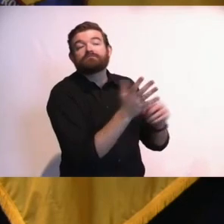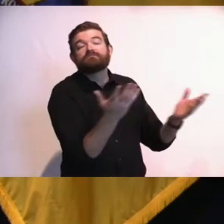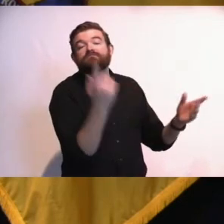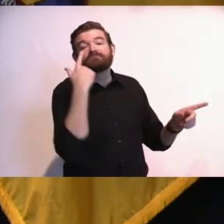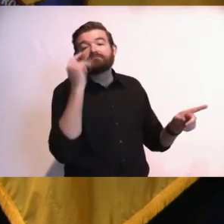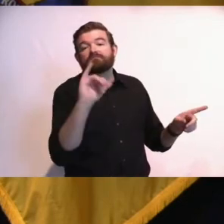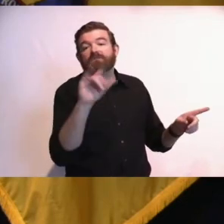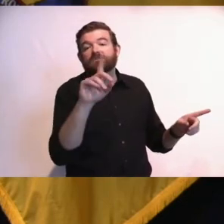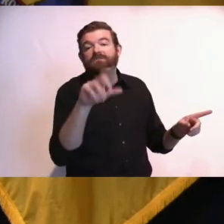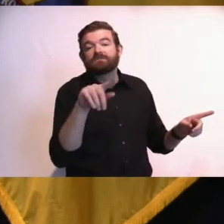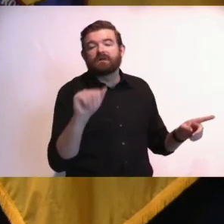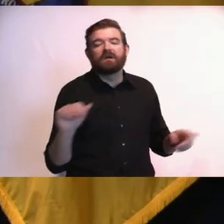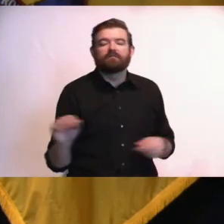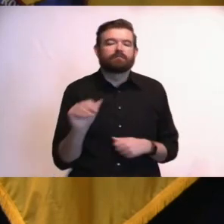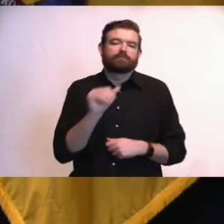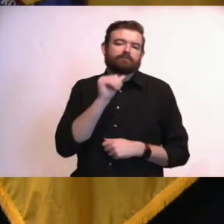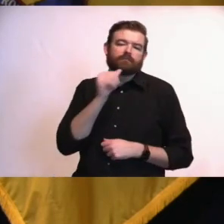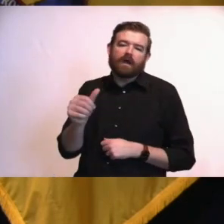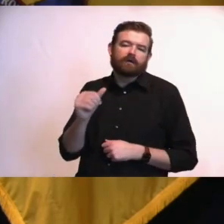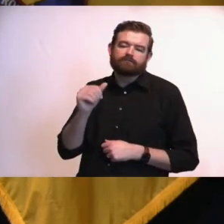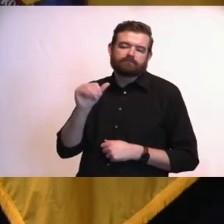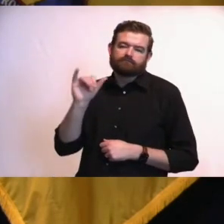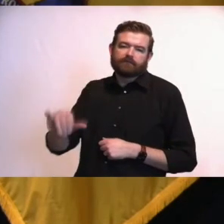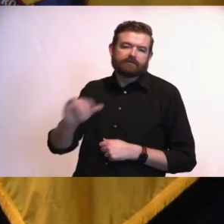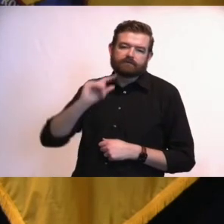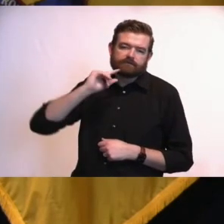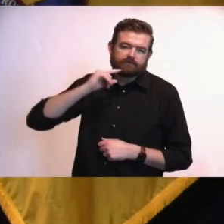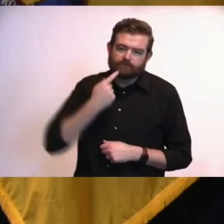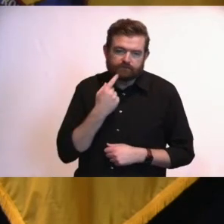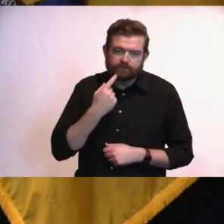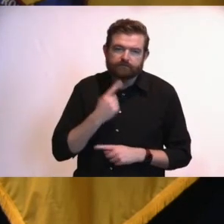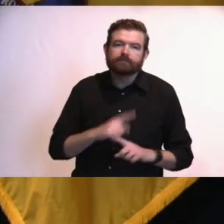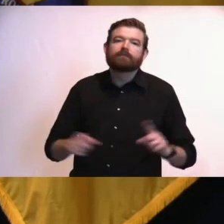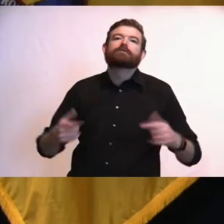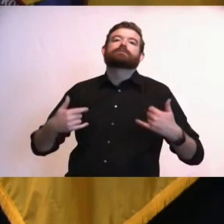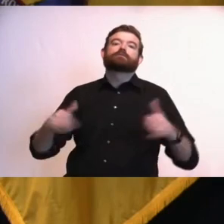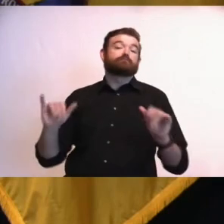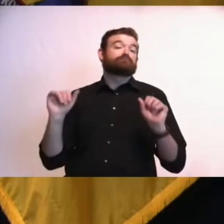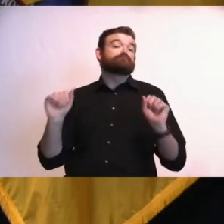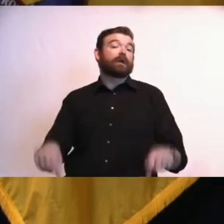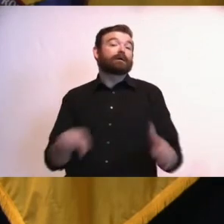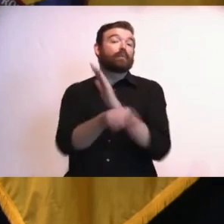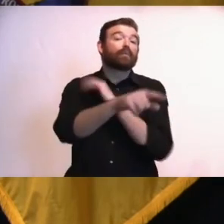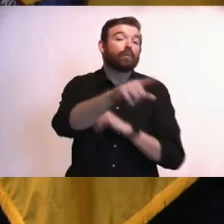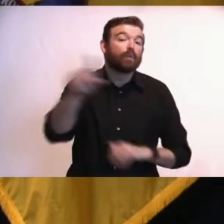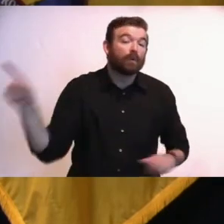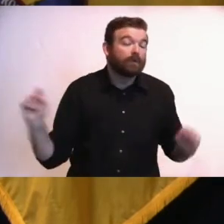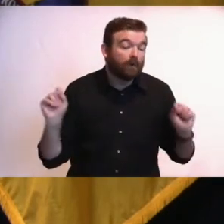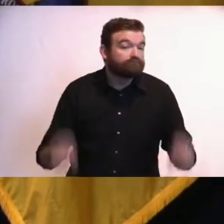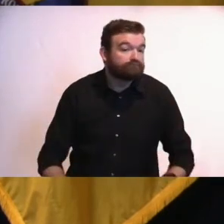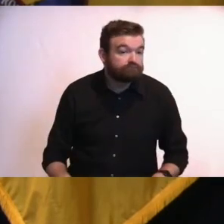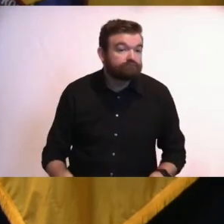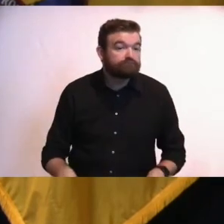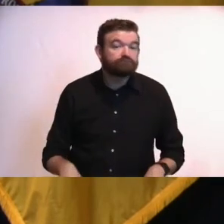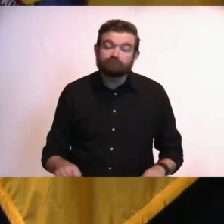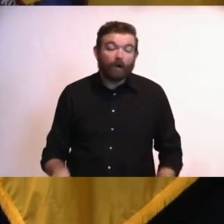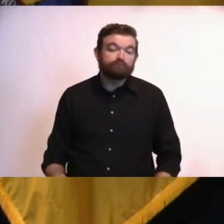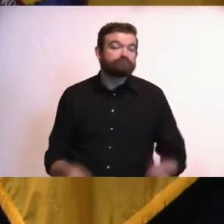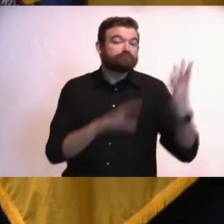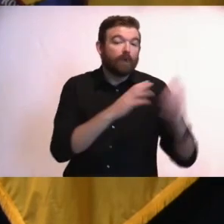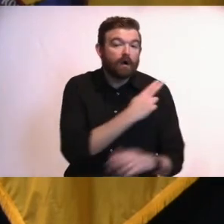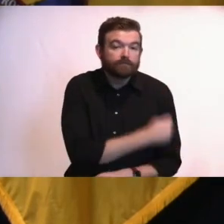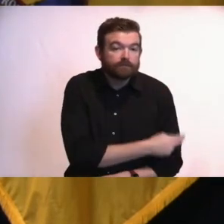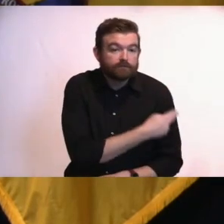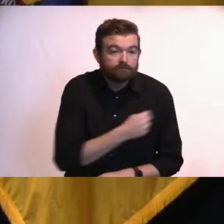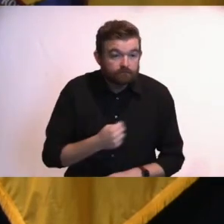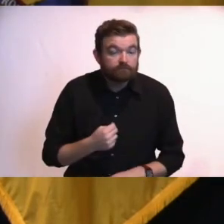that does not mean that it still can't kill you or still can't put you in the hospital. And that's the part of the story that I think all of us collectively tell